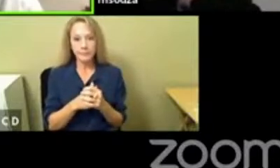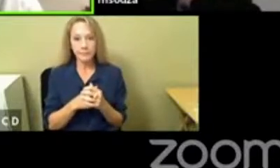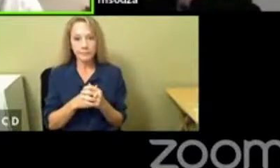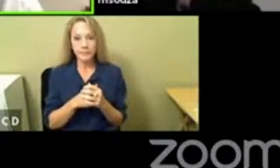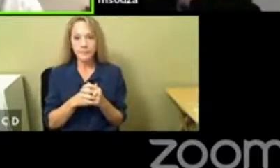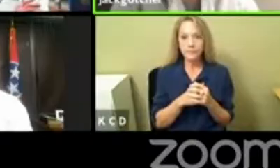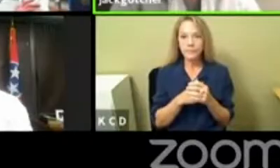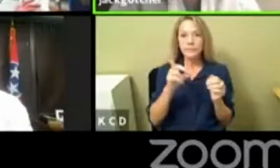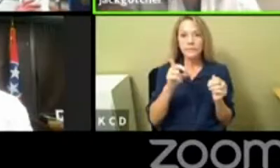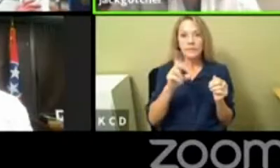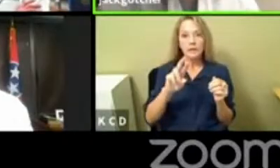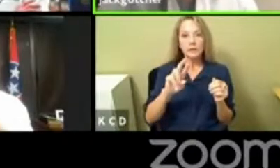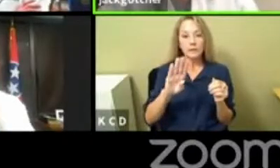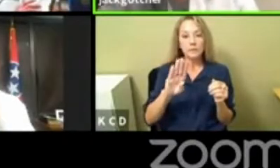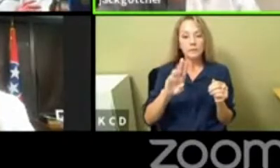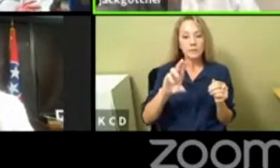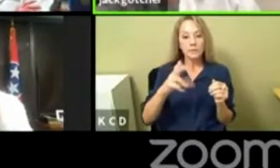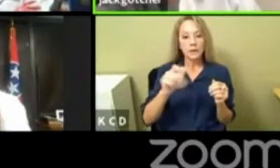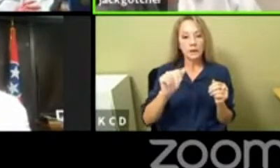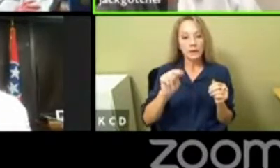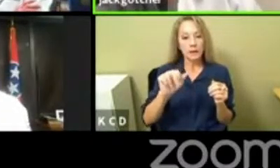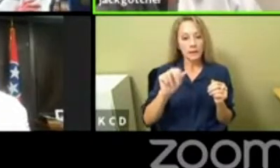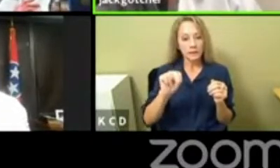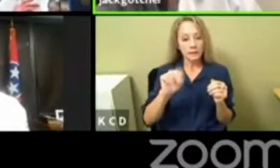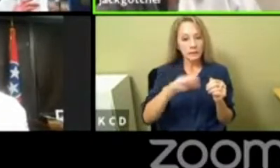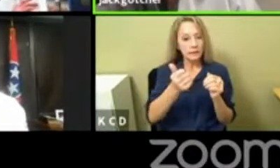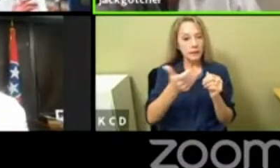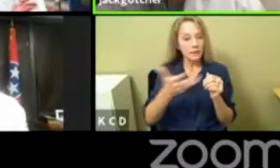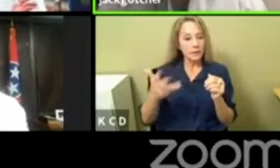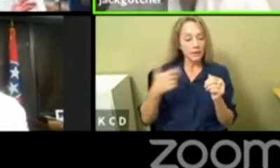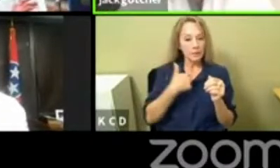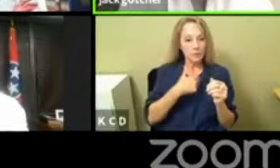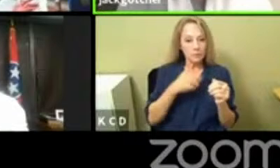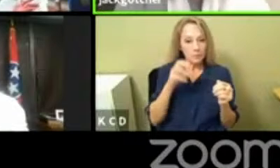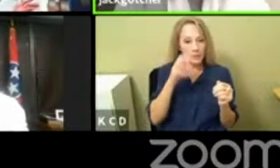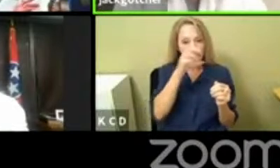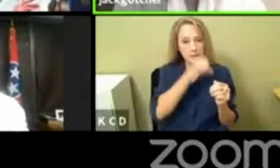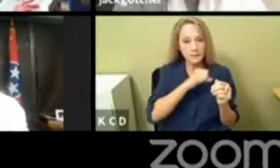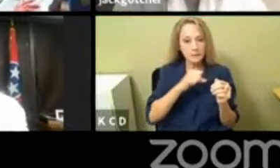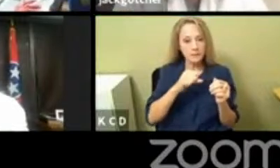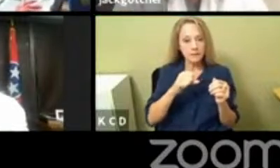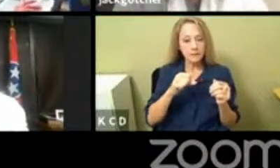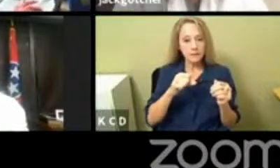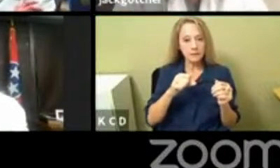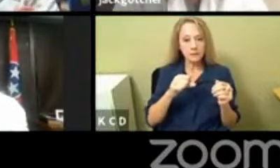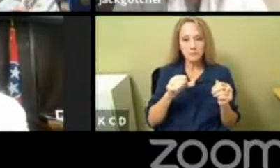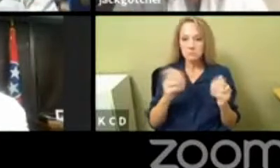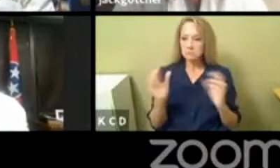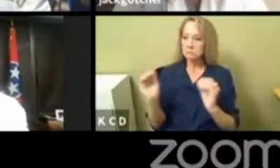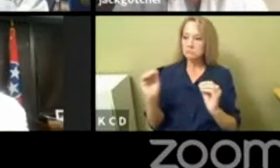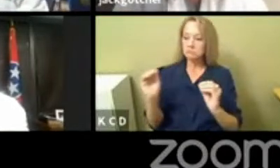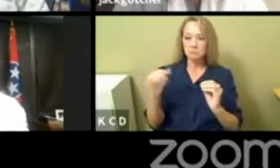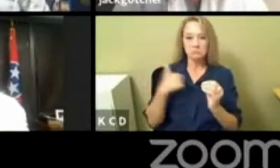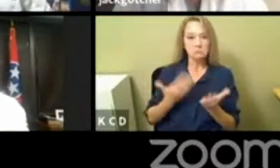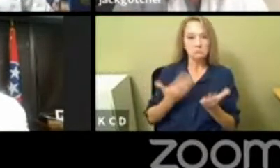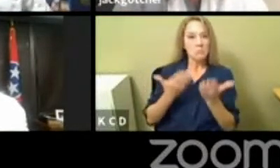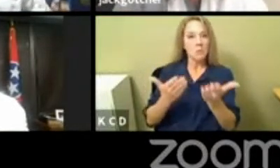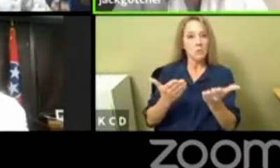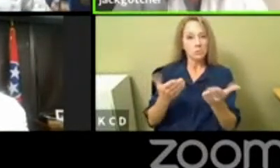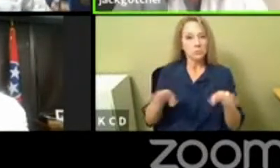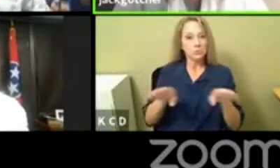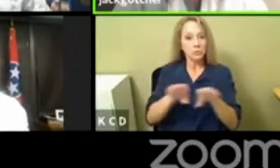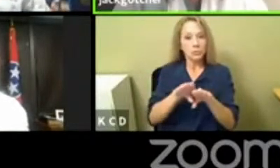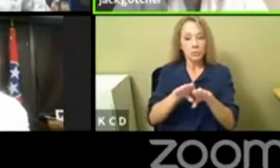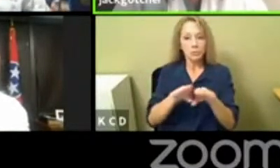Dr. Buchanan, anything that we have left undone? Not that I'm aware of. I make a motion, we adjourn. That